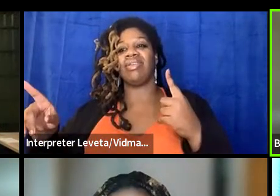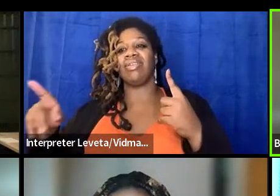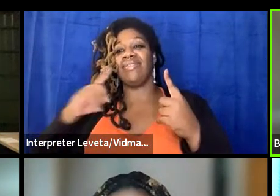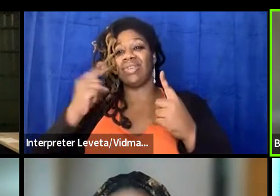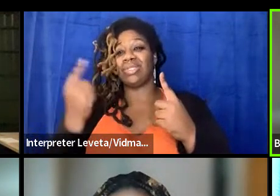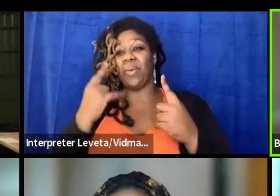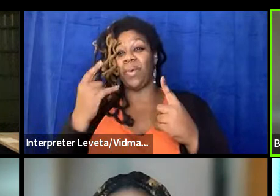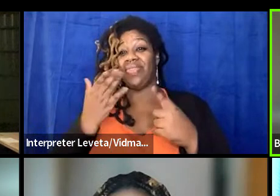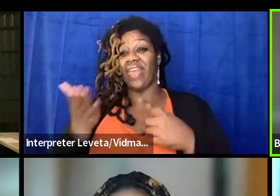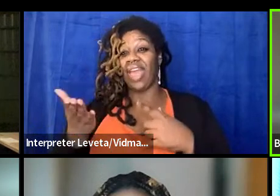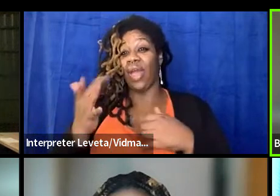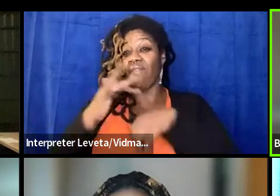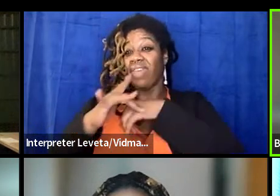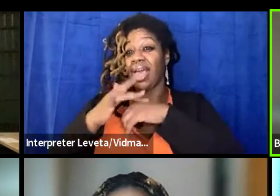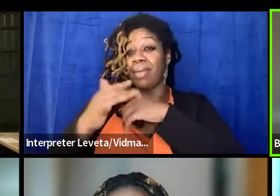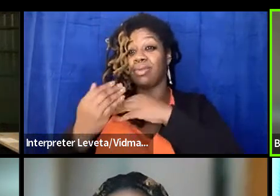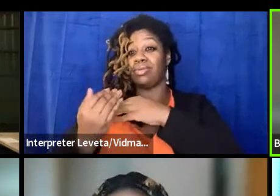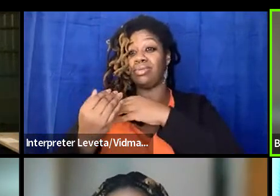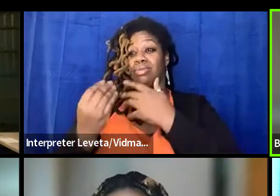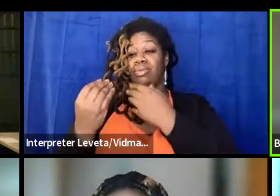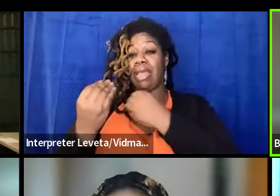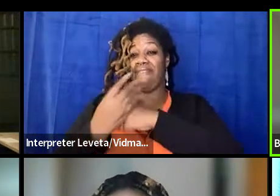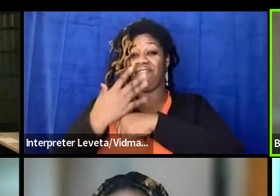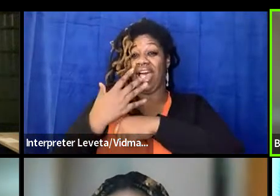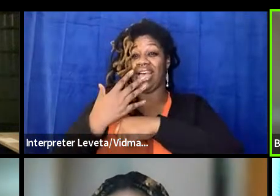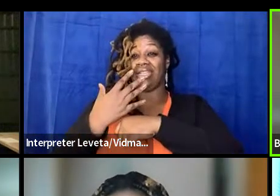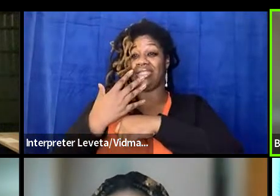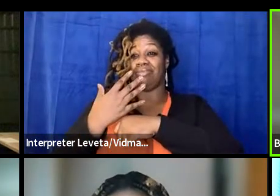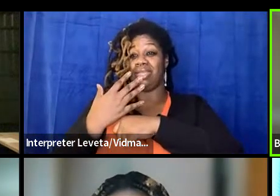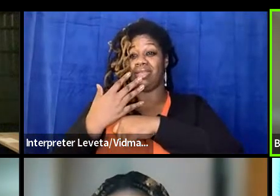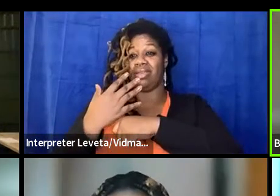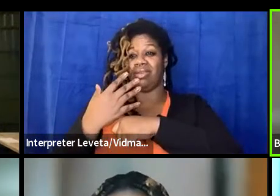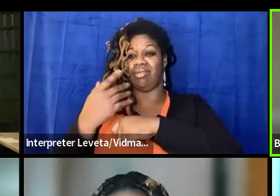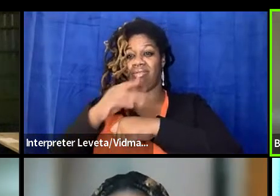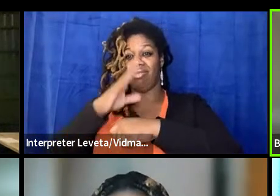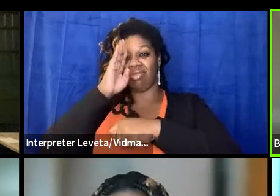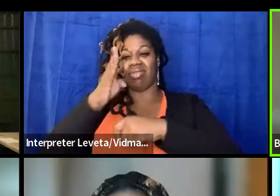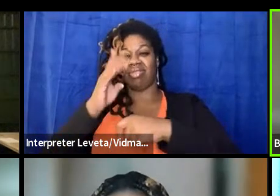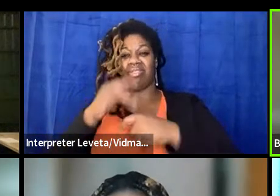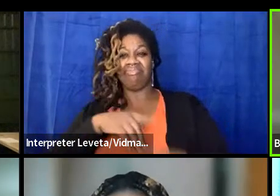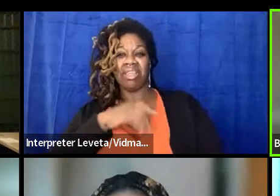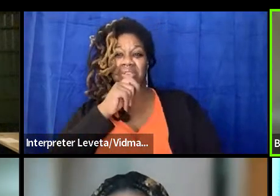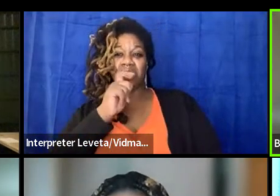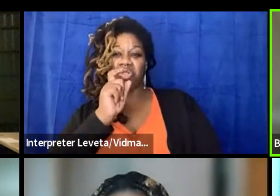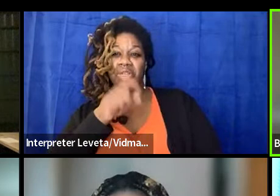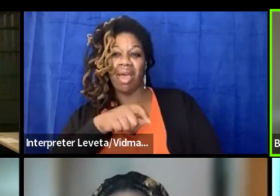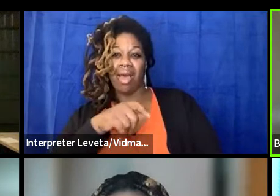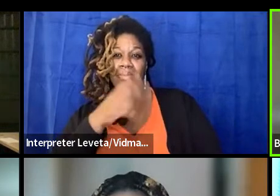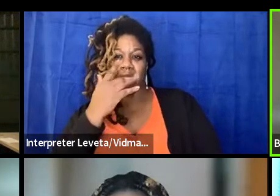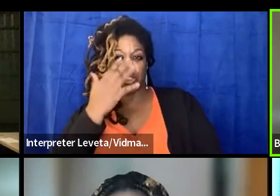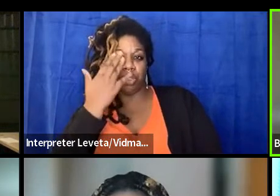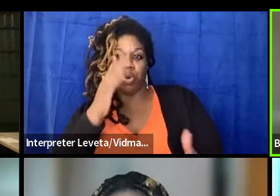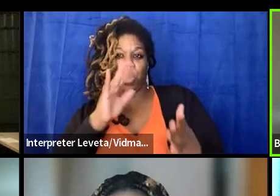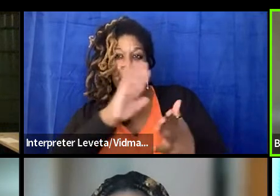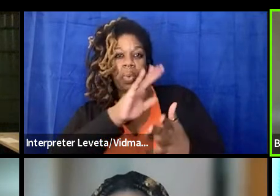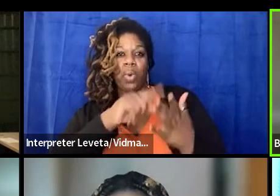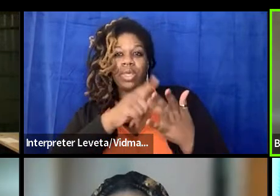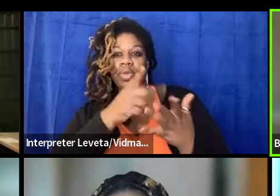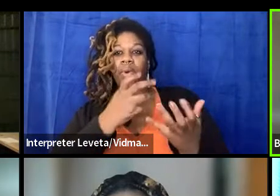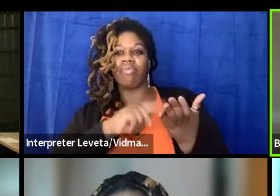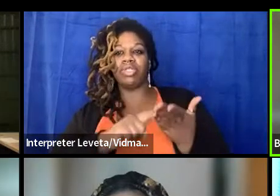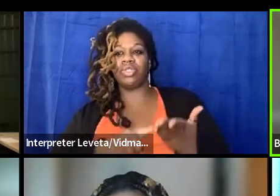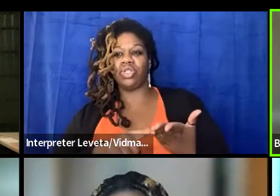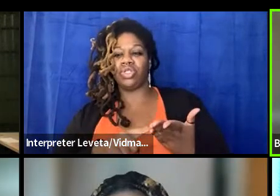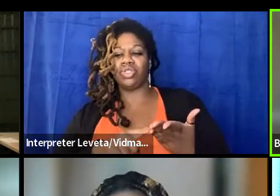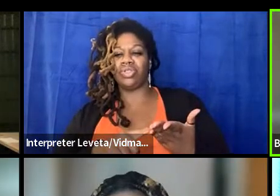advise me to just straight up tell me like, I don't think you should go to graduate school because I didn't know what I wanted to research. So,